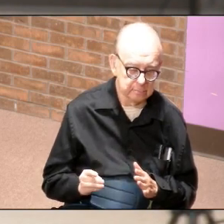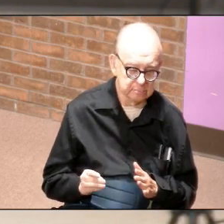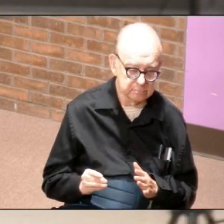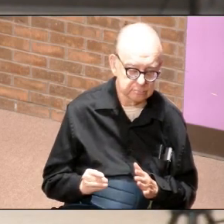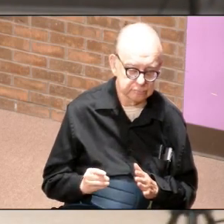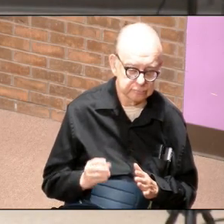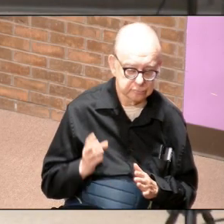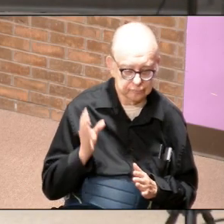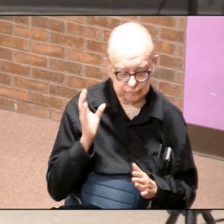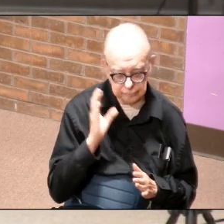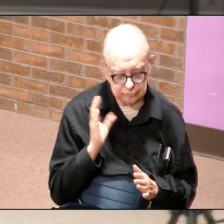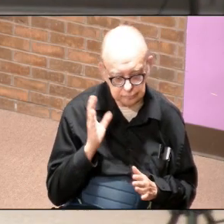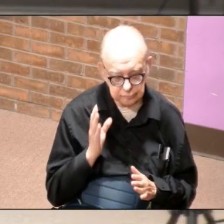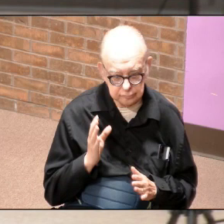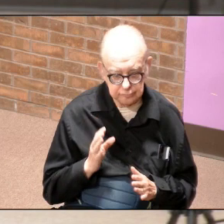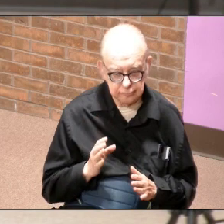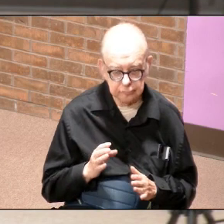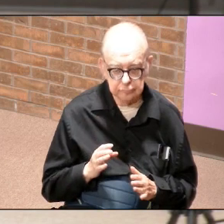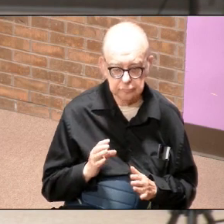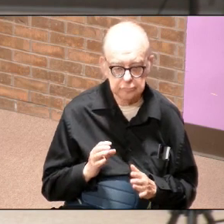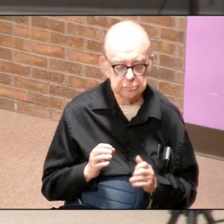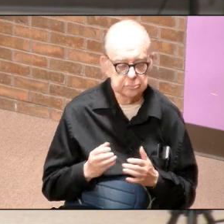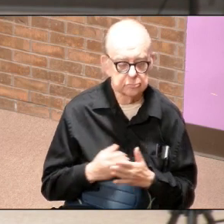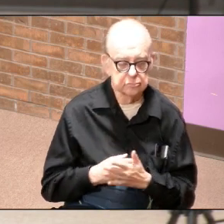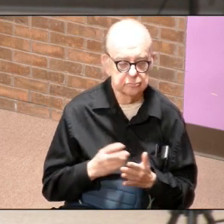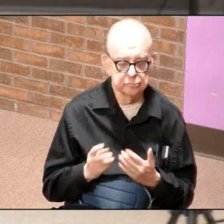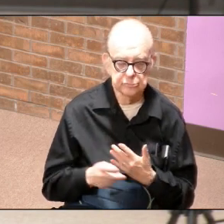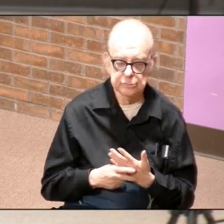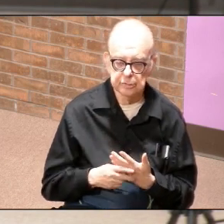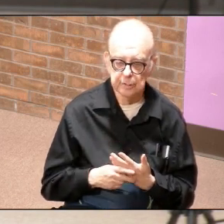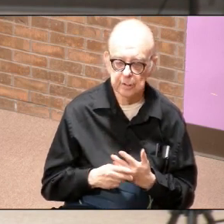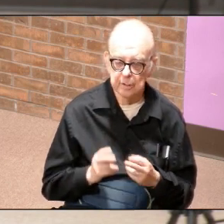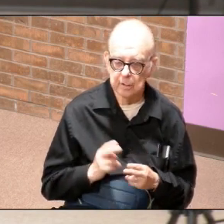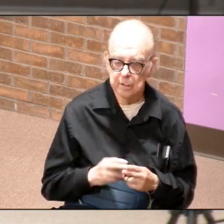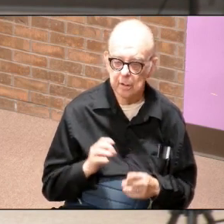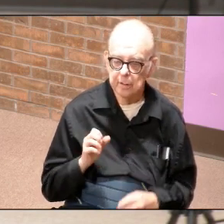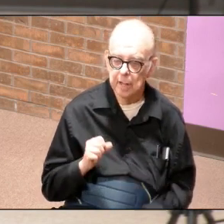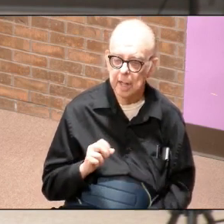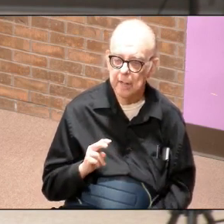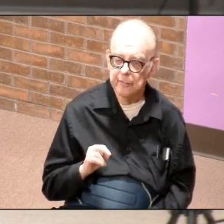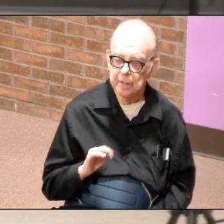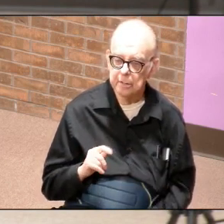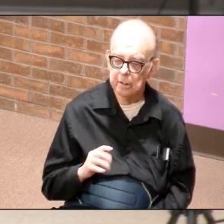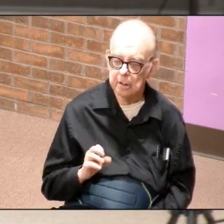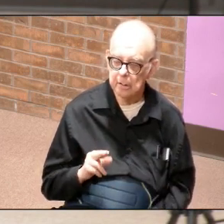What's this new show? It's called The Avatar. Is it called The Avatar?